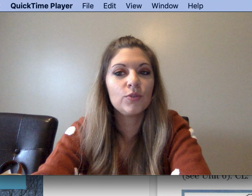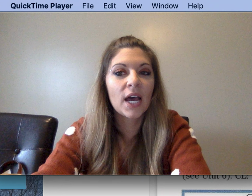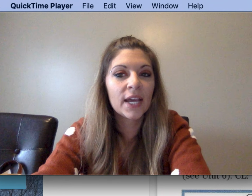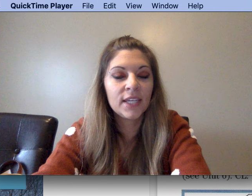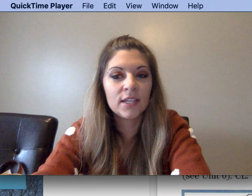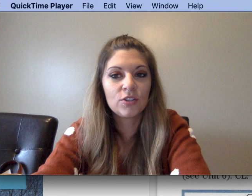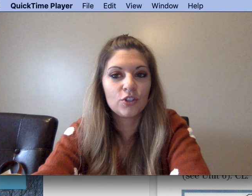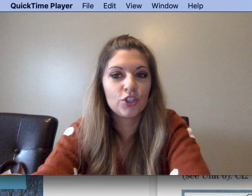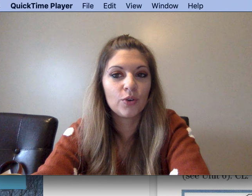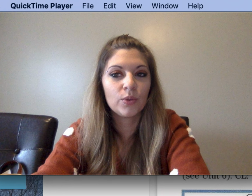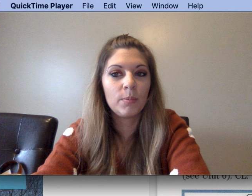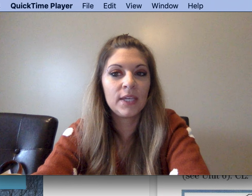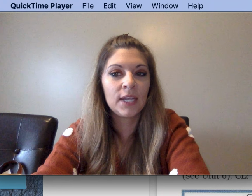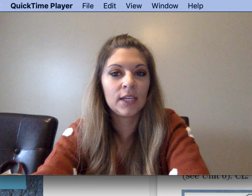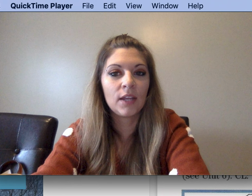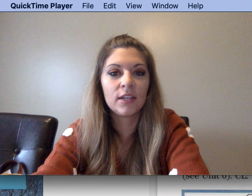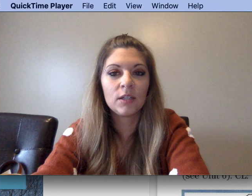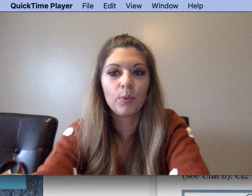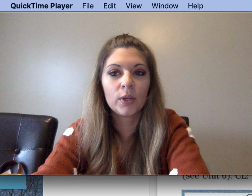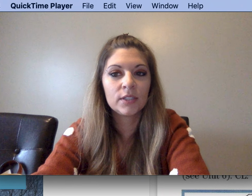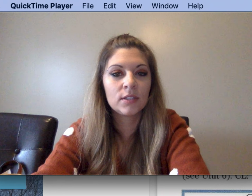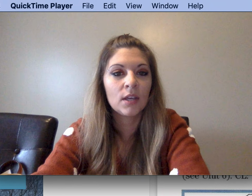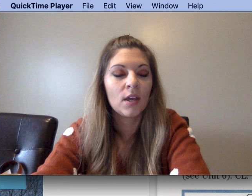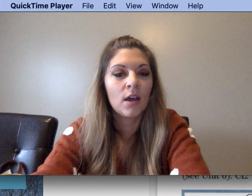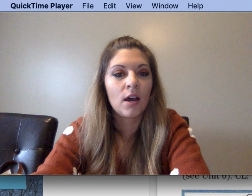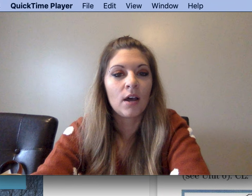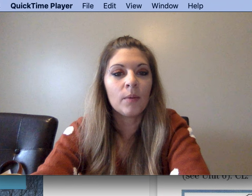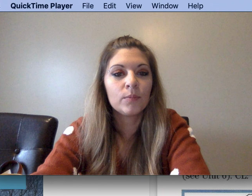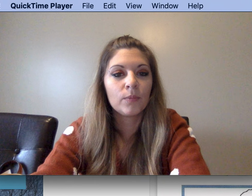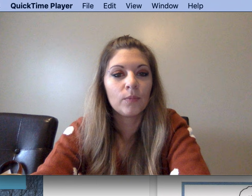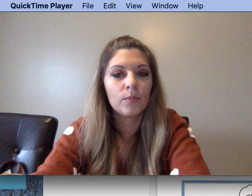Also use eye gaze to show the beginning and ending points.